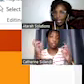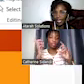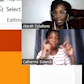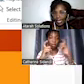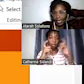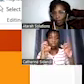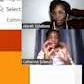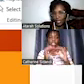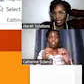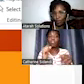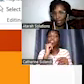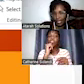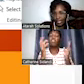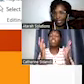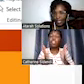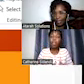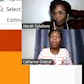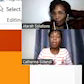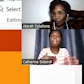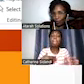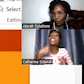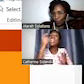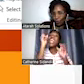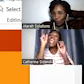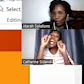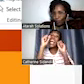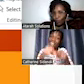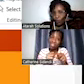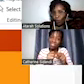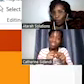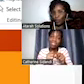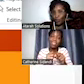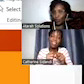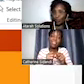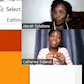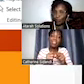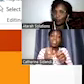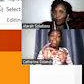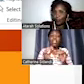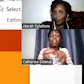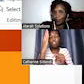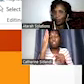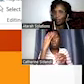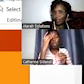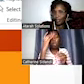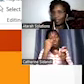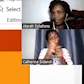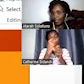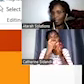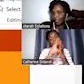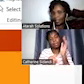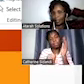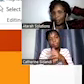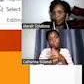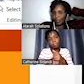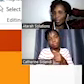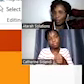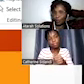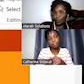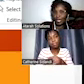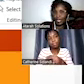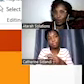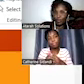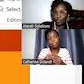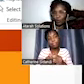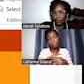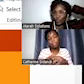on? I would say you can if you know what to do. Yeah.